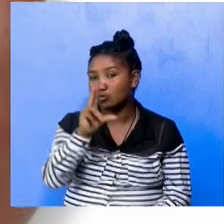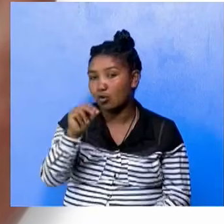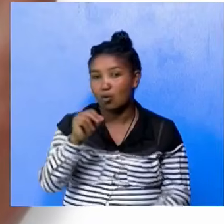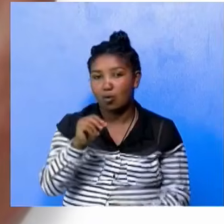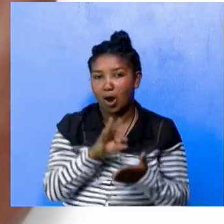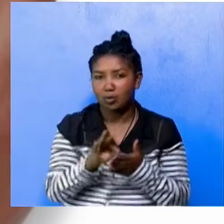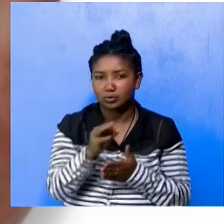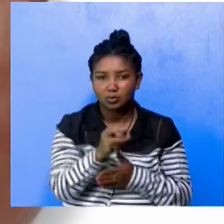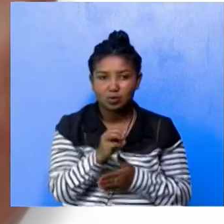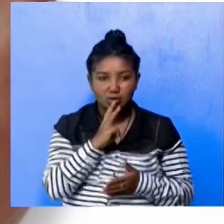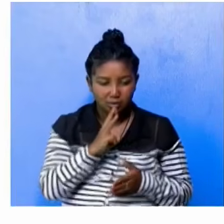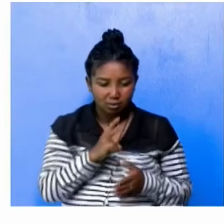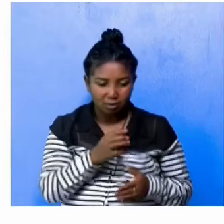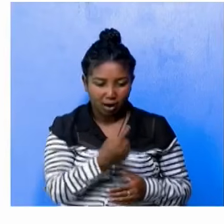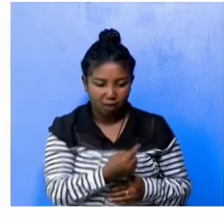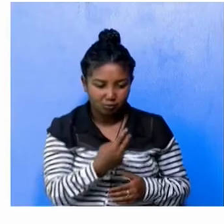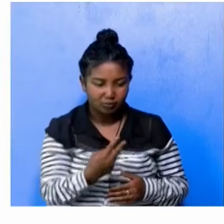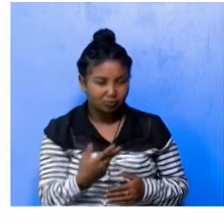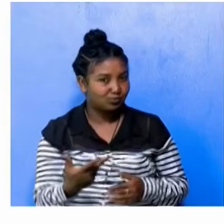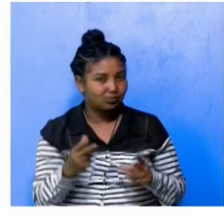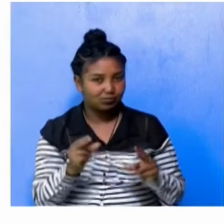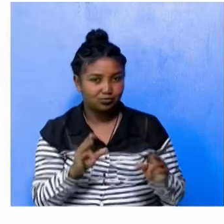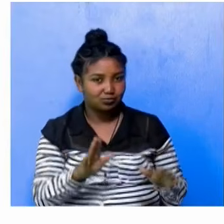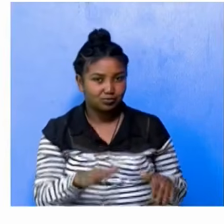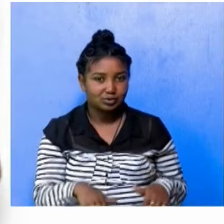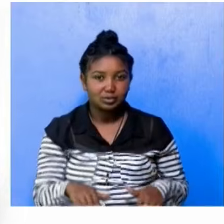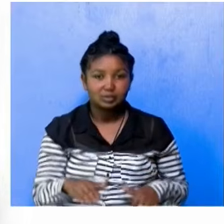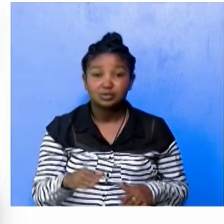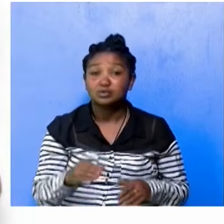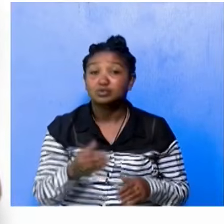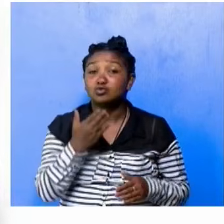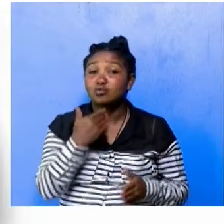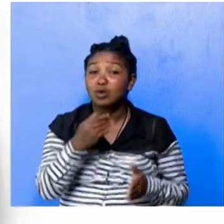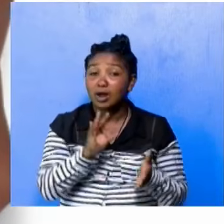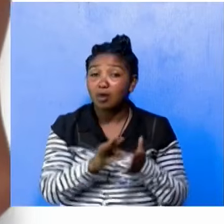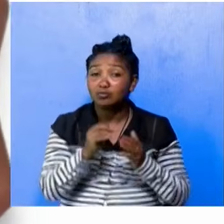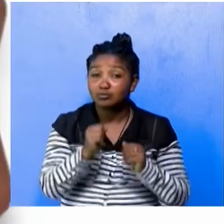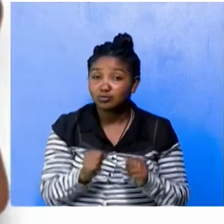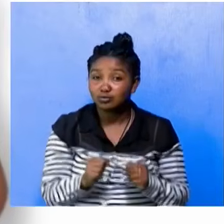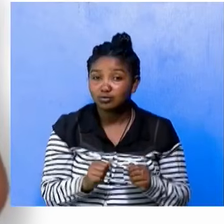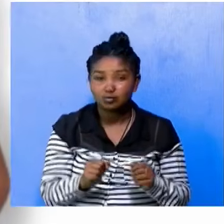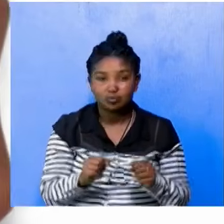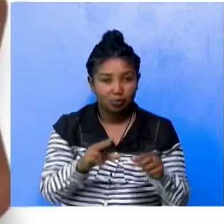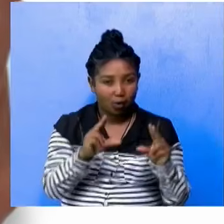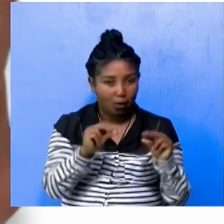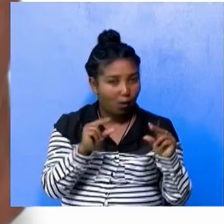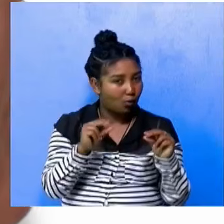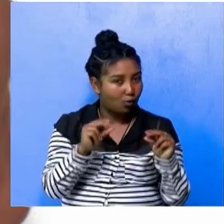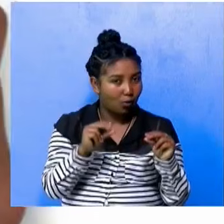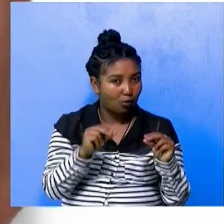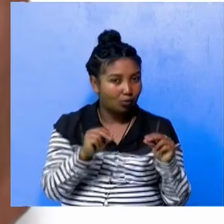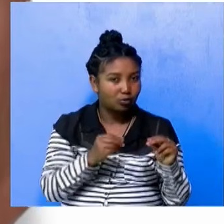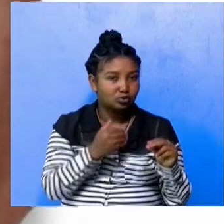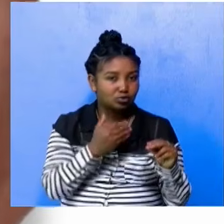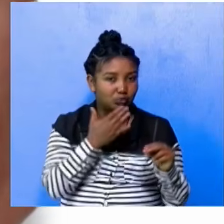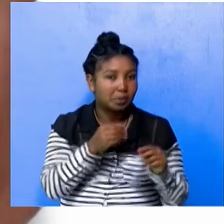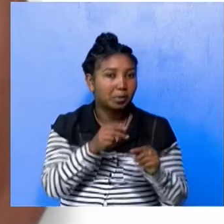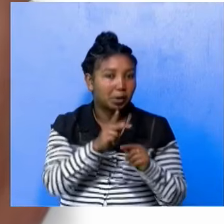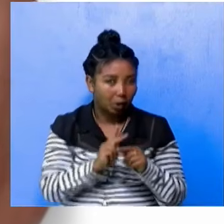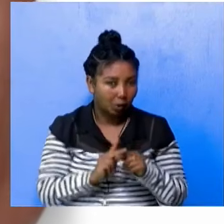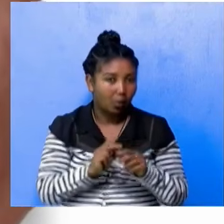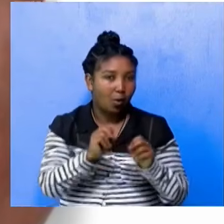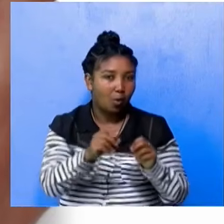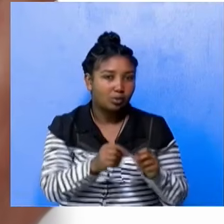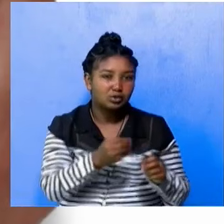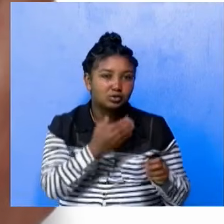water. What about sugar? Can we count it? We cannot. So it should